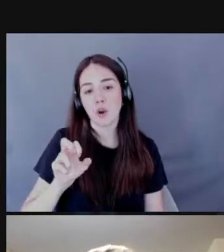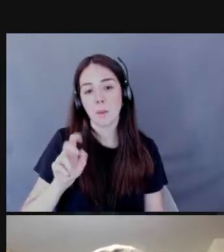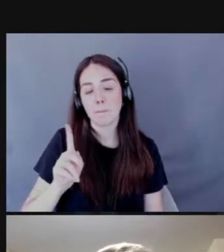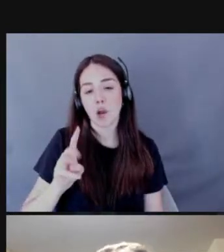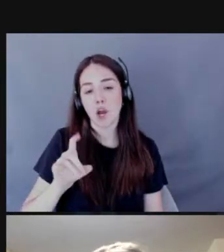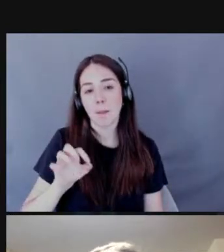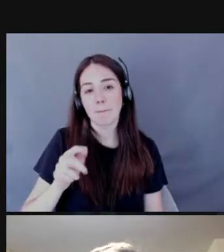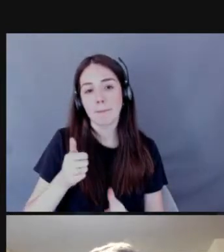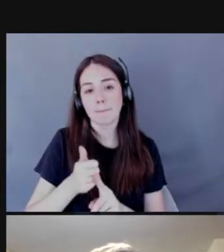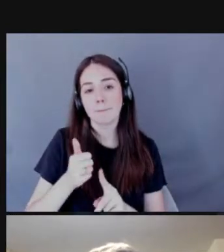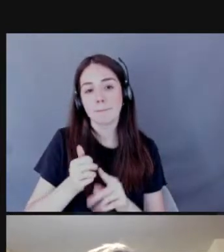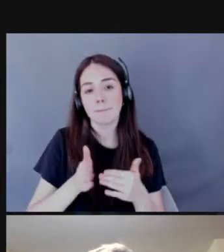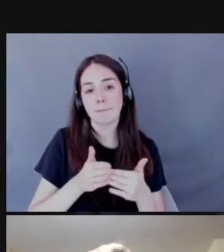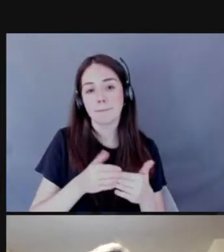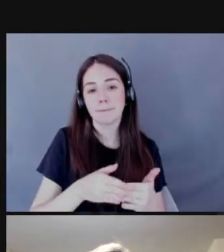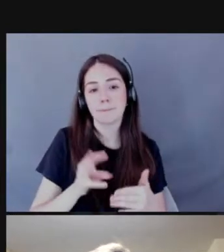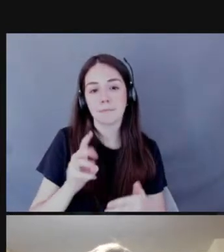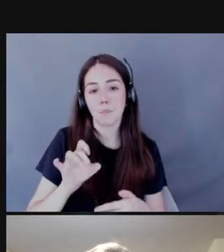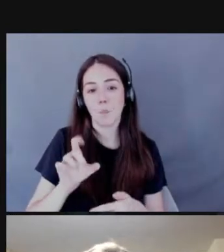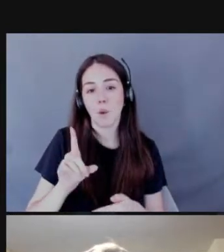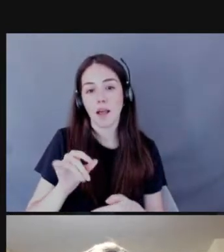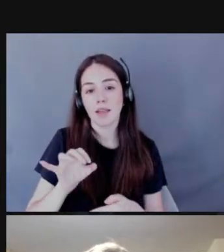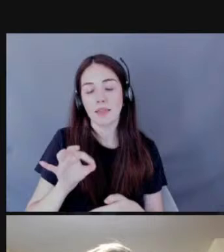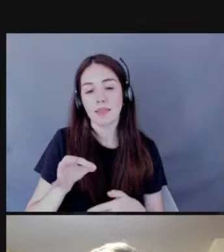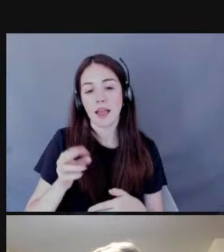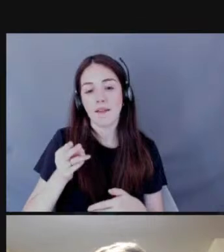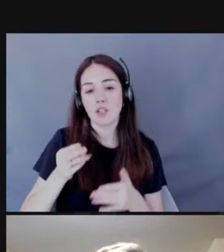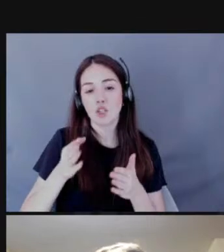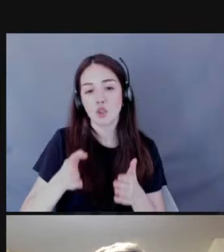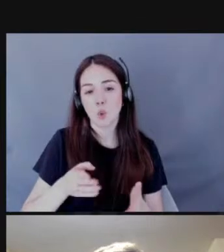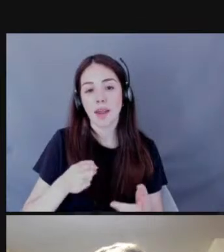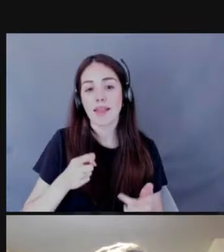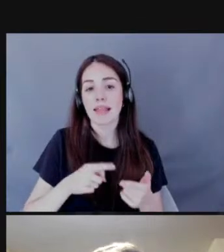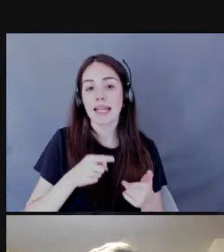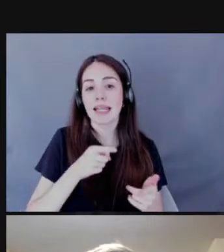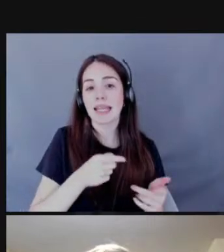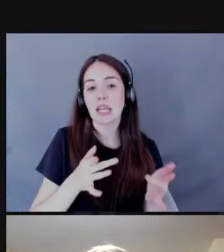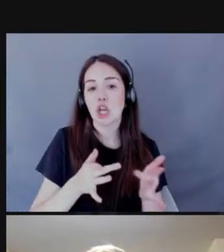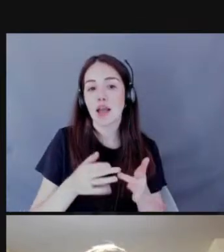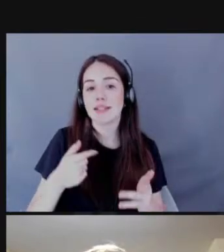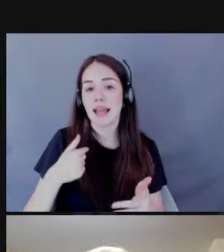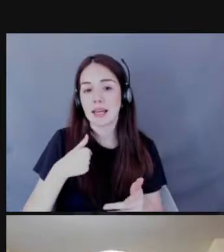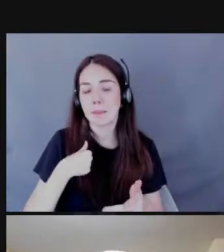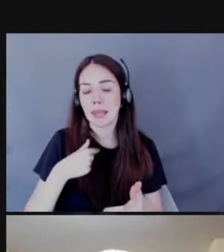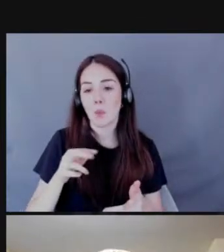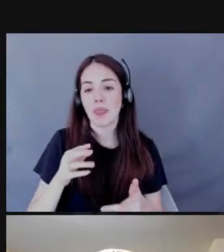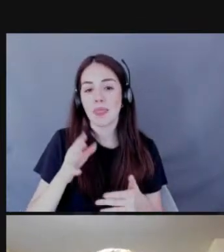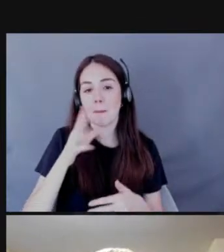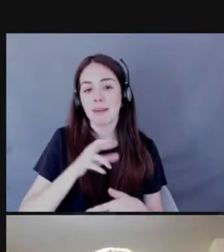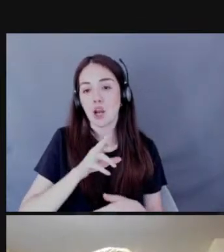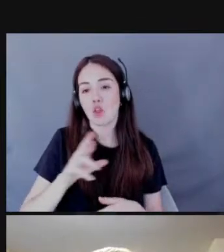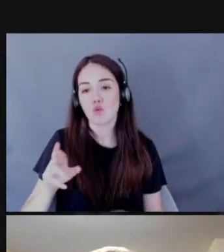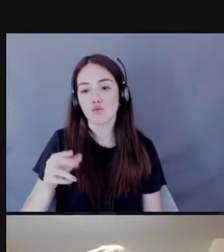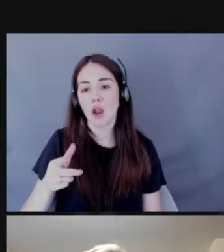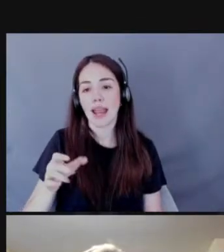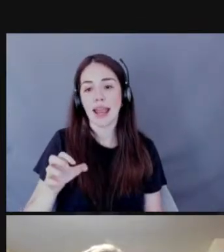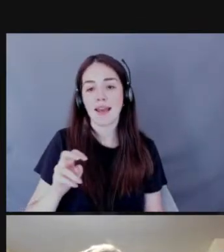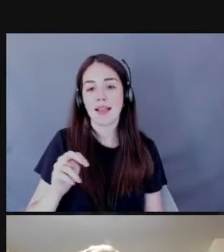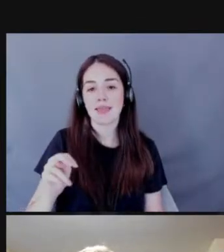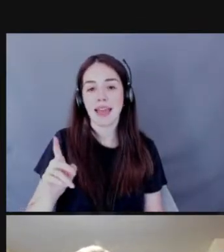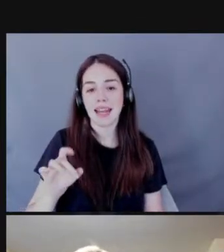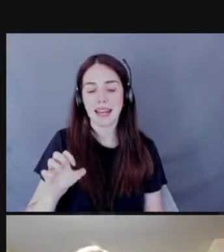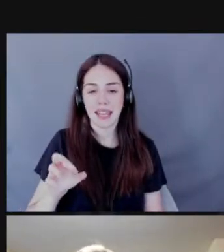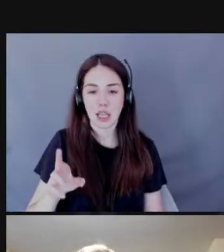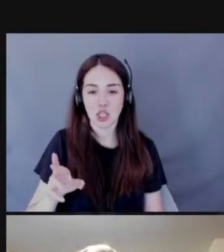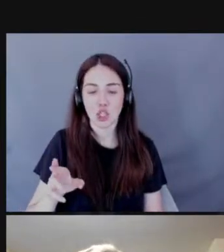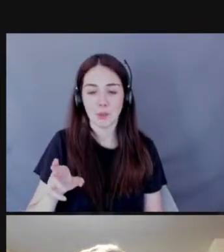Fish and Wildlife Service historian, who in turn put me in touch with the man on the far right, Dr. Glenn Kinzer. Glenn